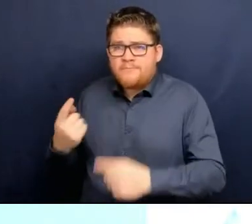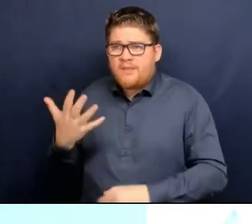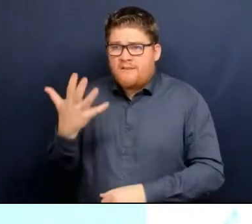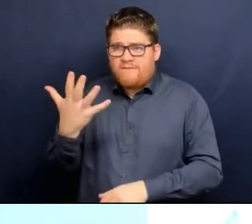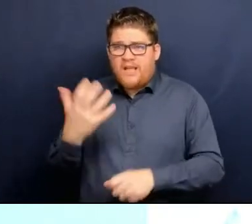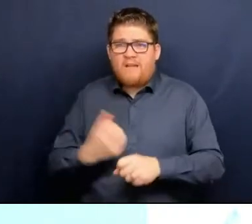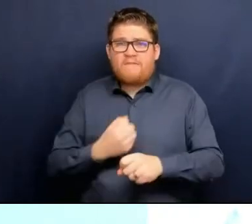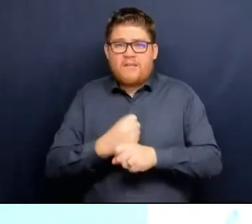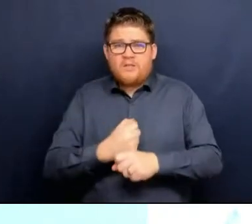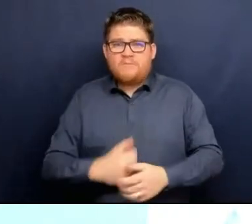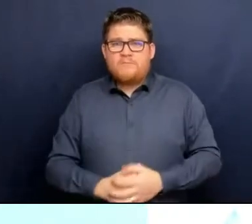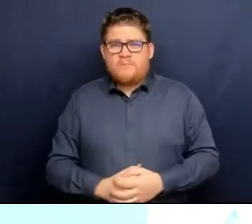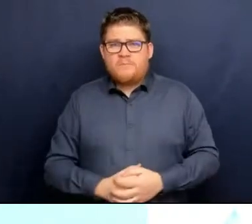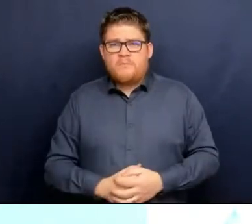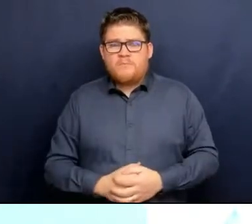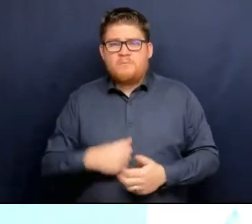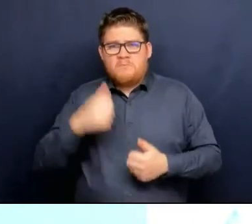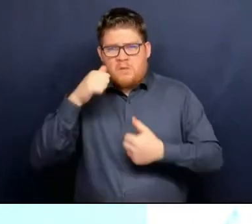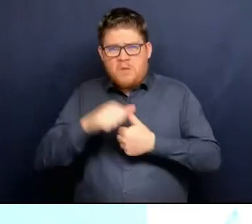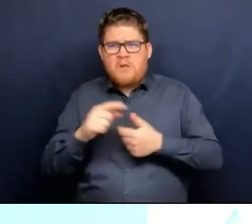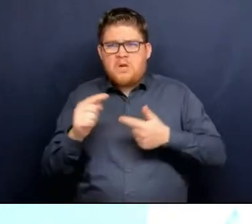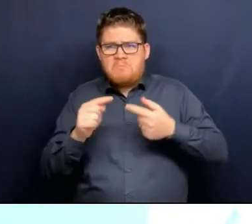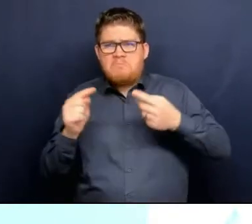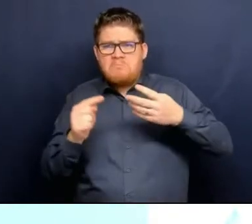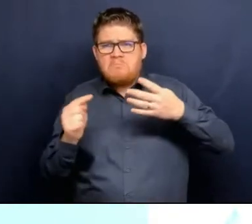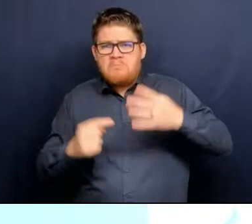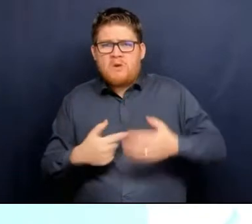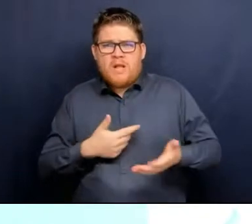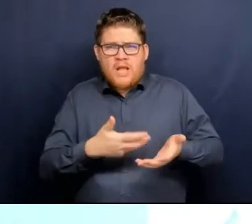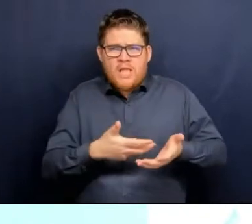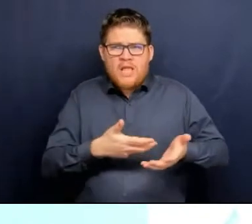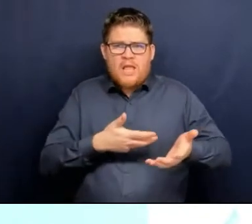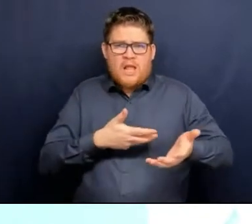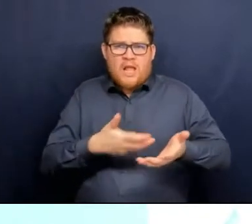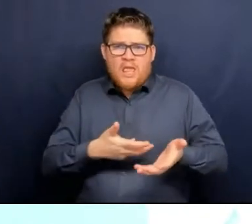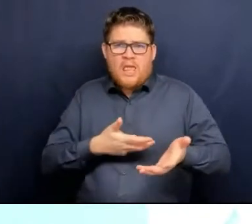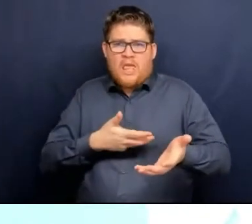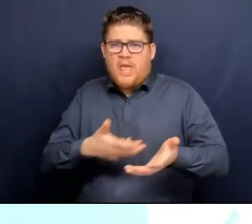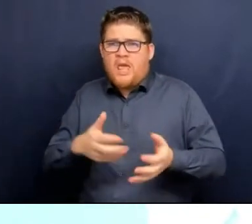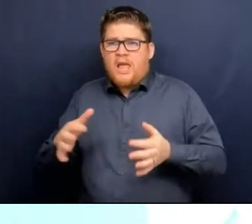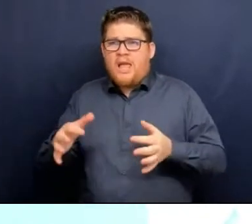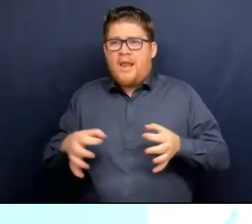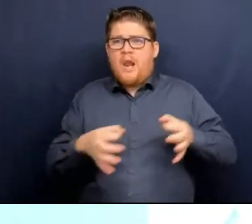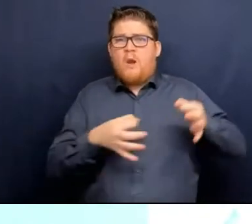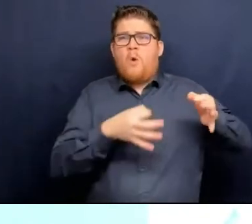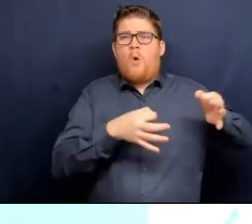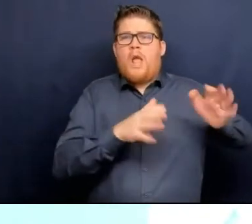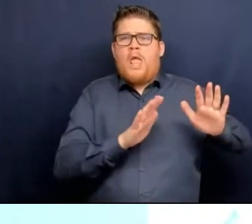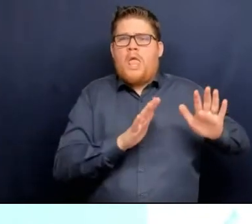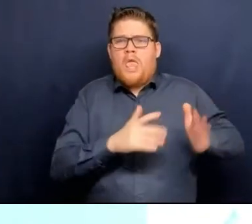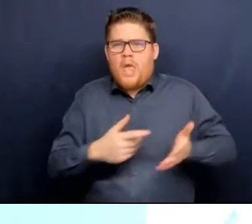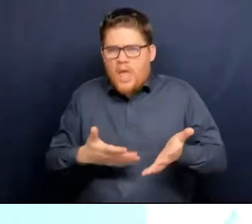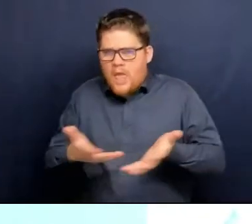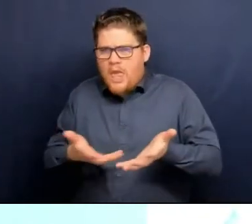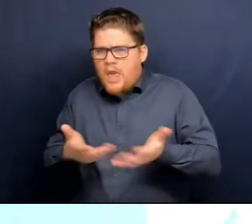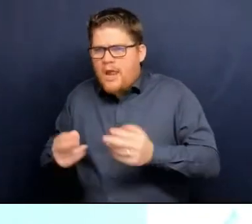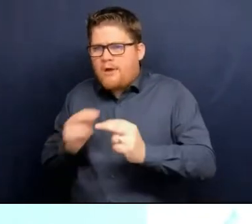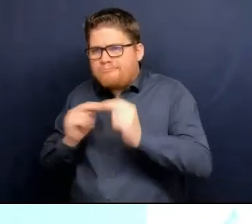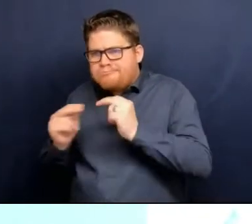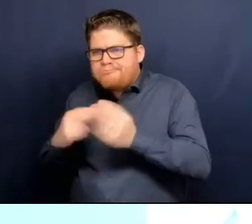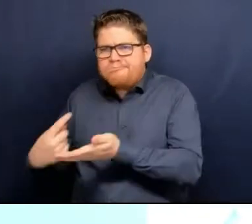or court discussions because we found a way to reconcile and negotiate. And a good example would be the Blueberry